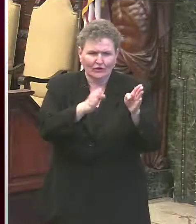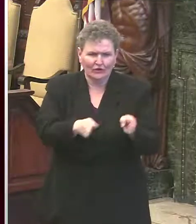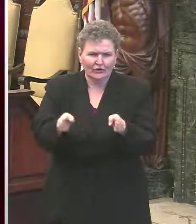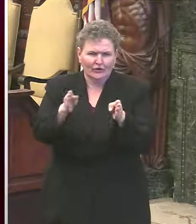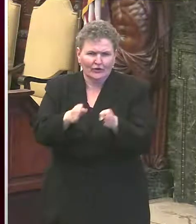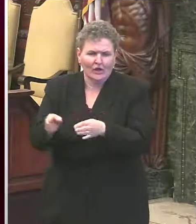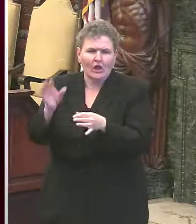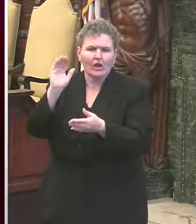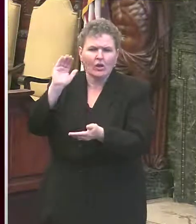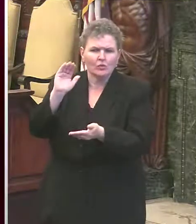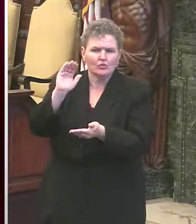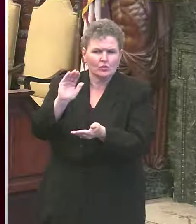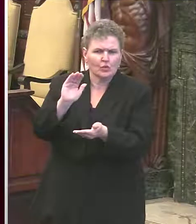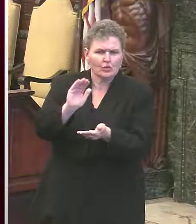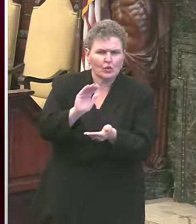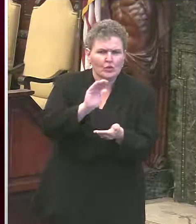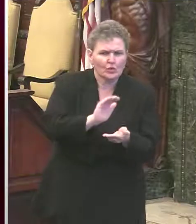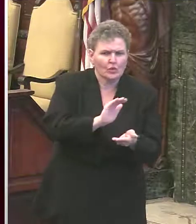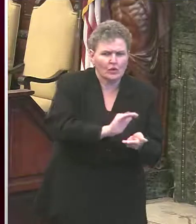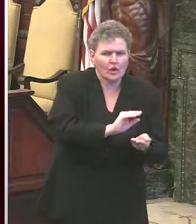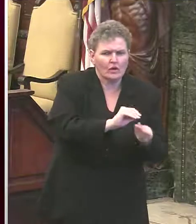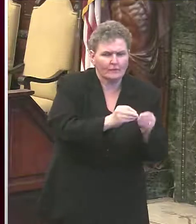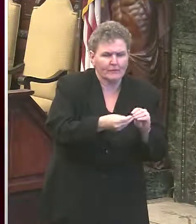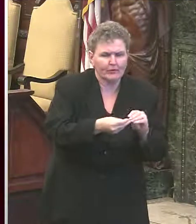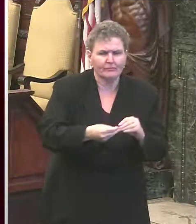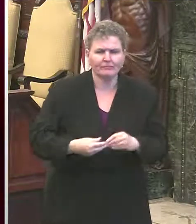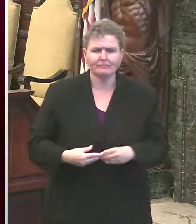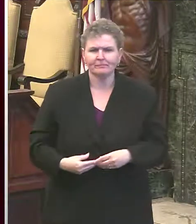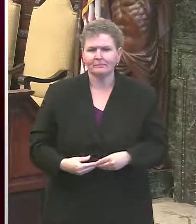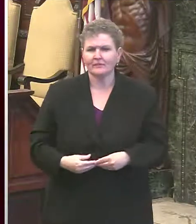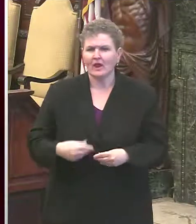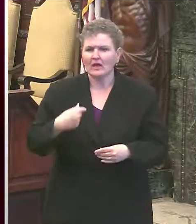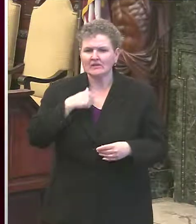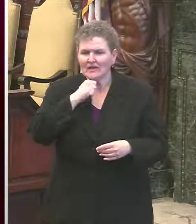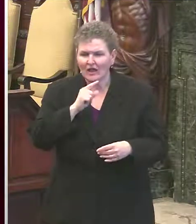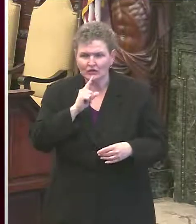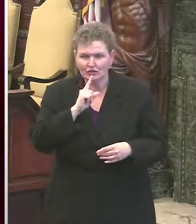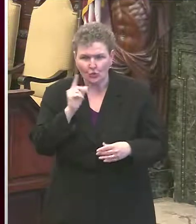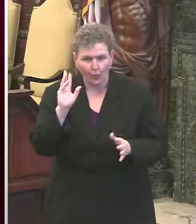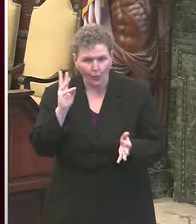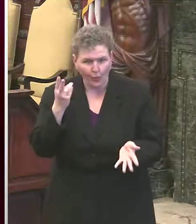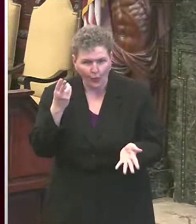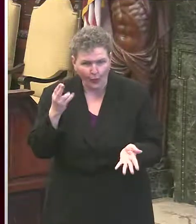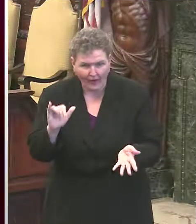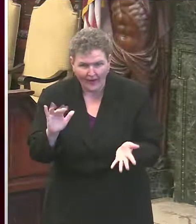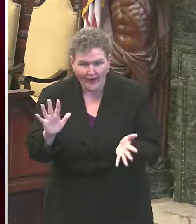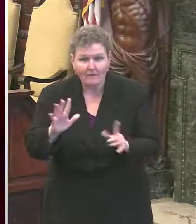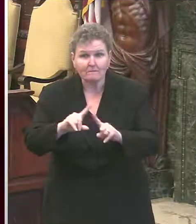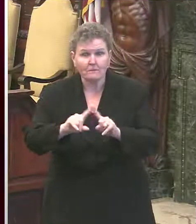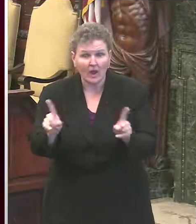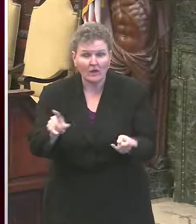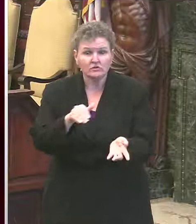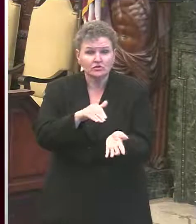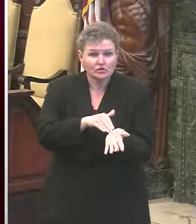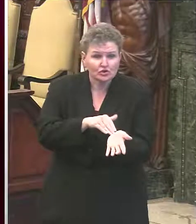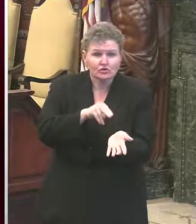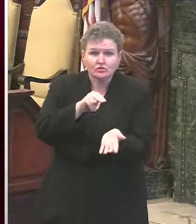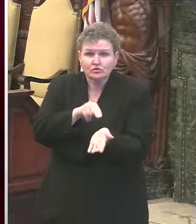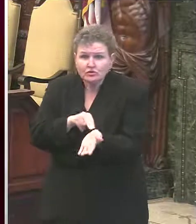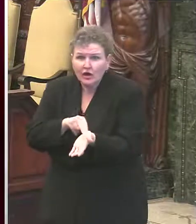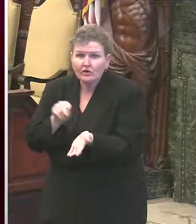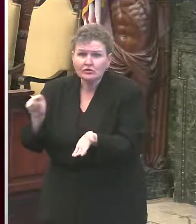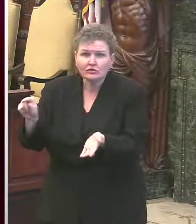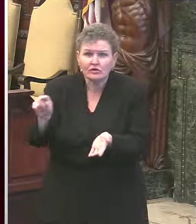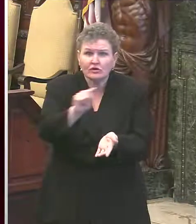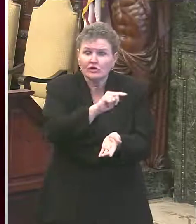going down during the course of the epidemic. It's not entirely clear why. One thing is that the doctors and nurses there are getting better at treating this